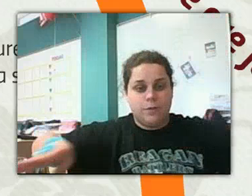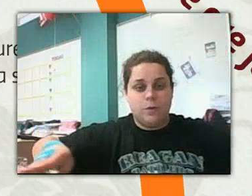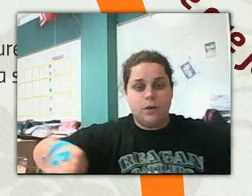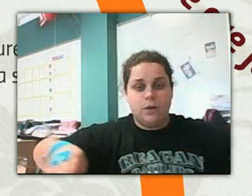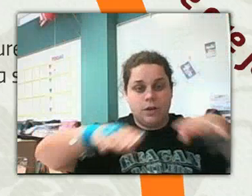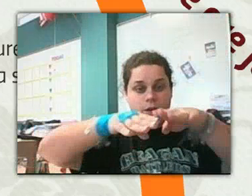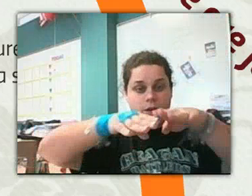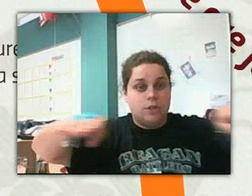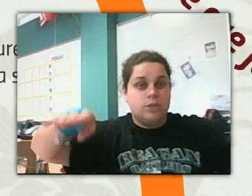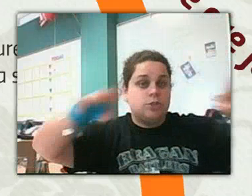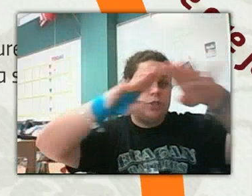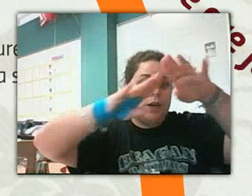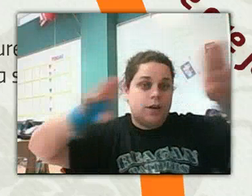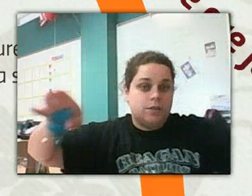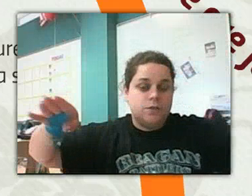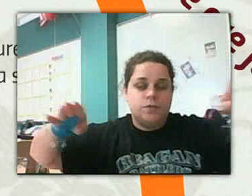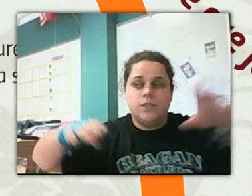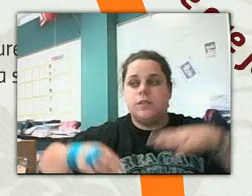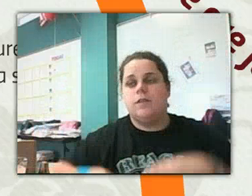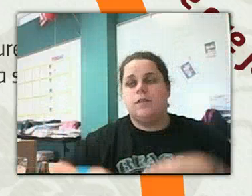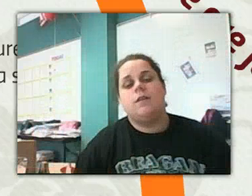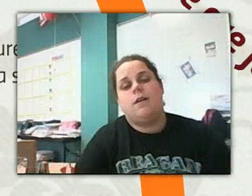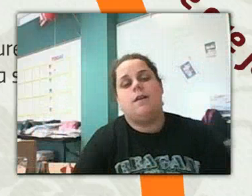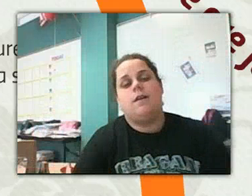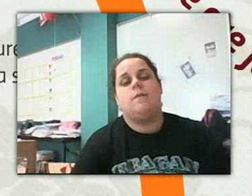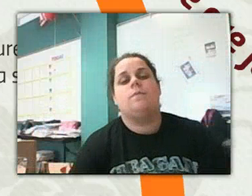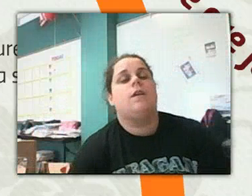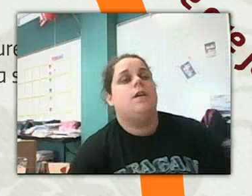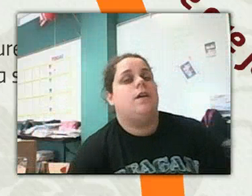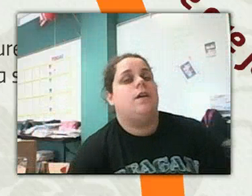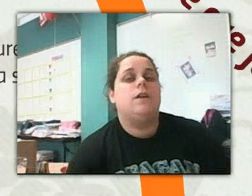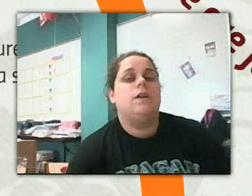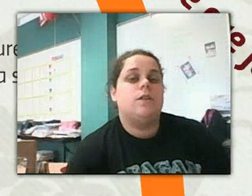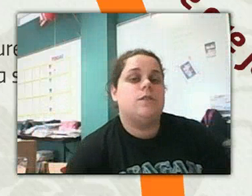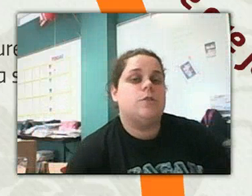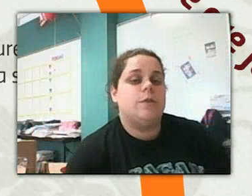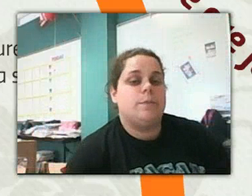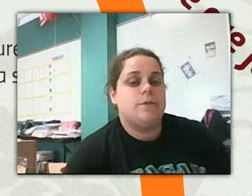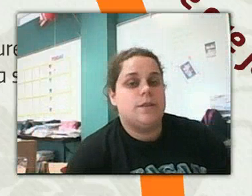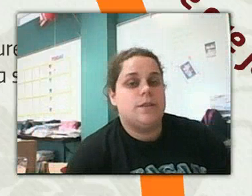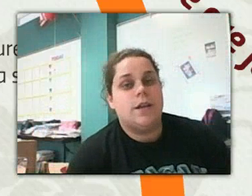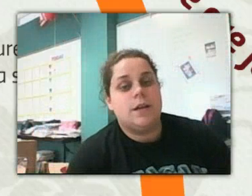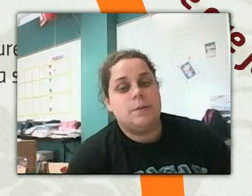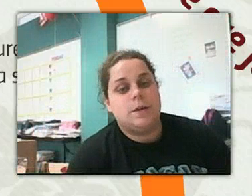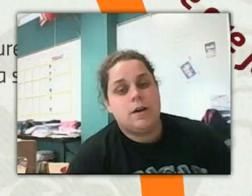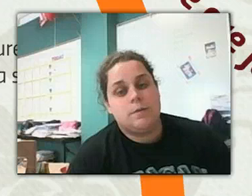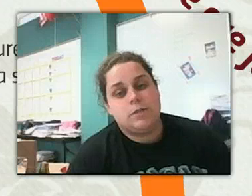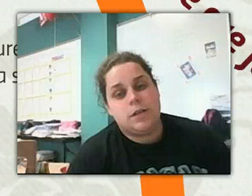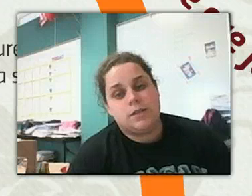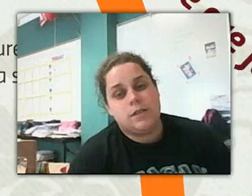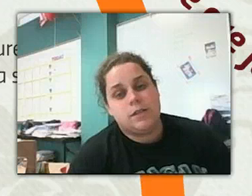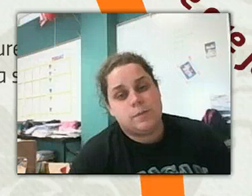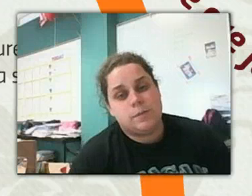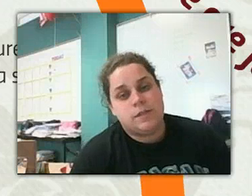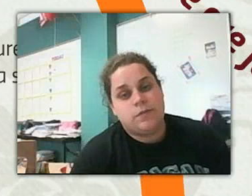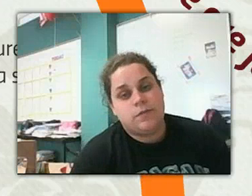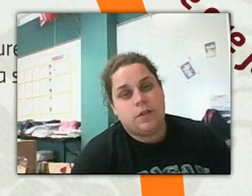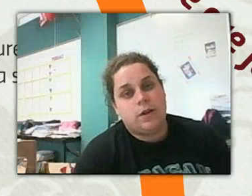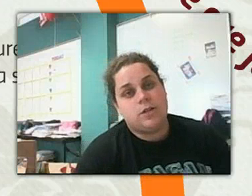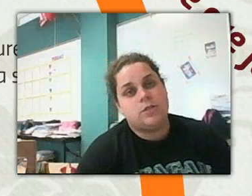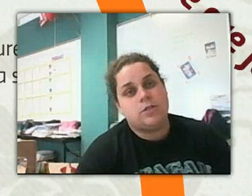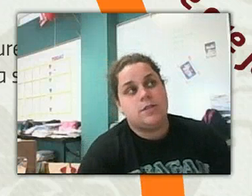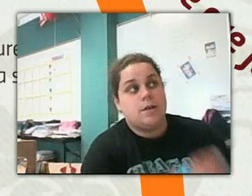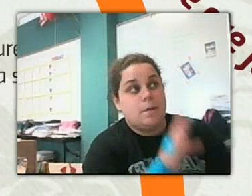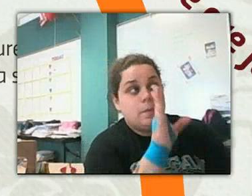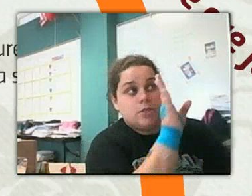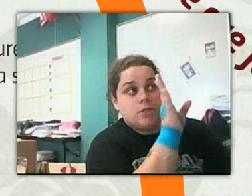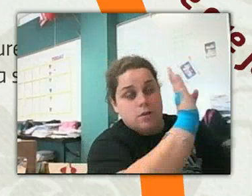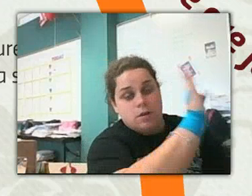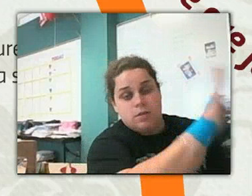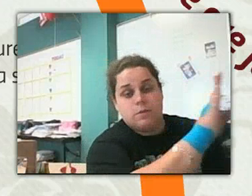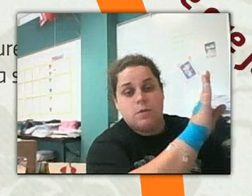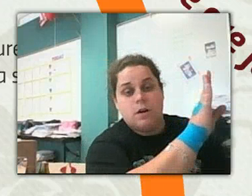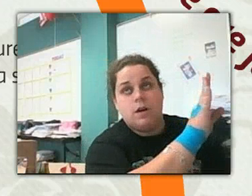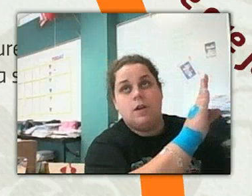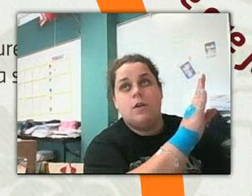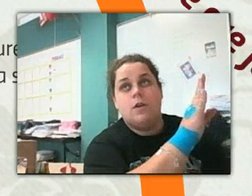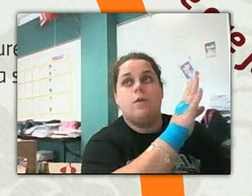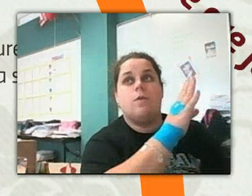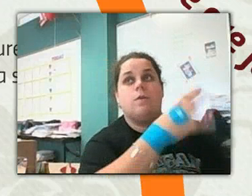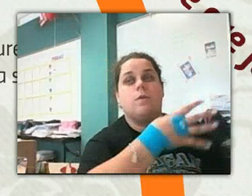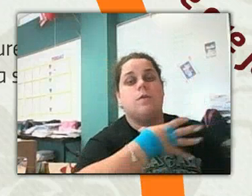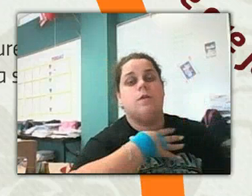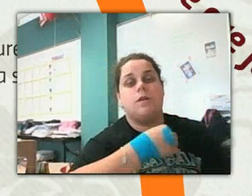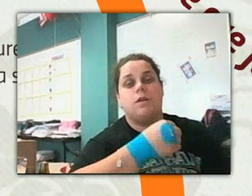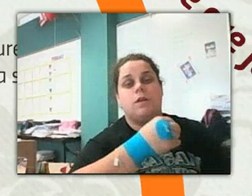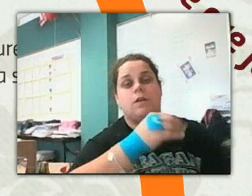ceiling, floor, shelves. It can also represent inanimate objects in specific locations, like a picture on the